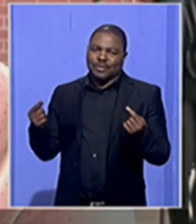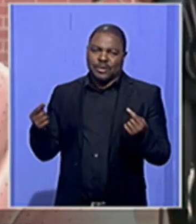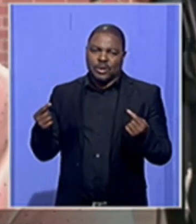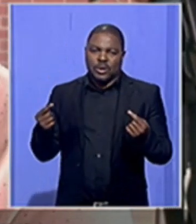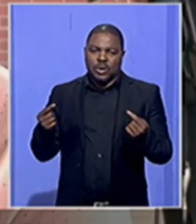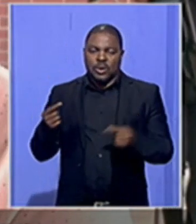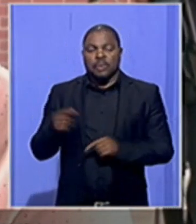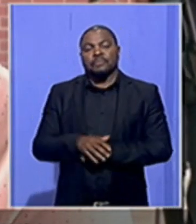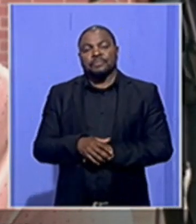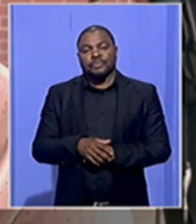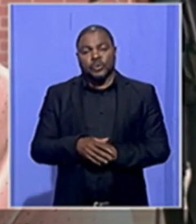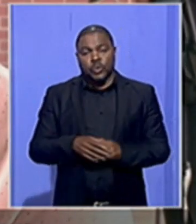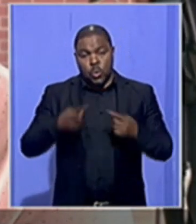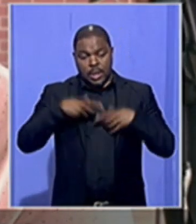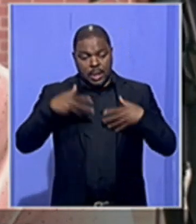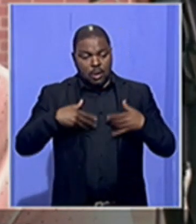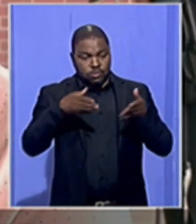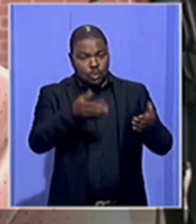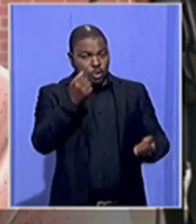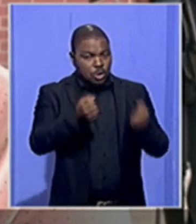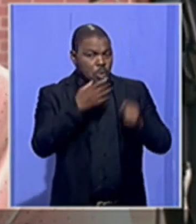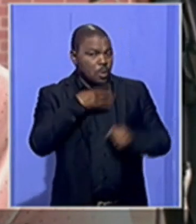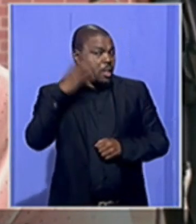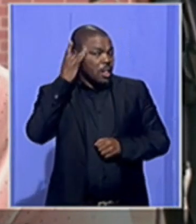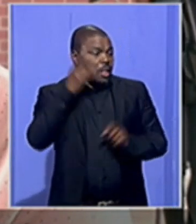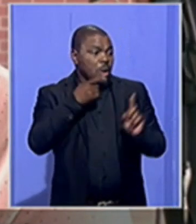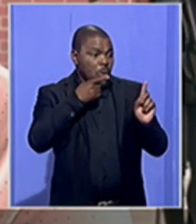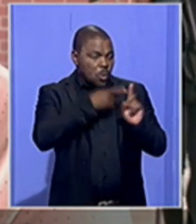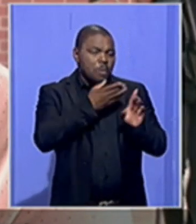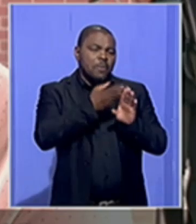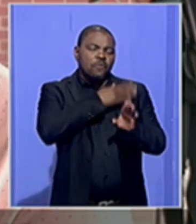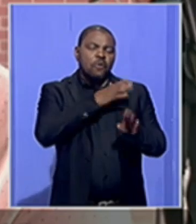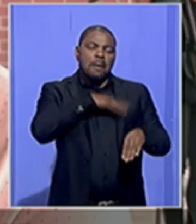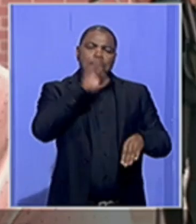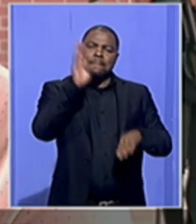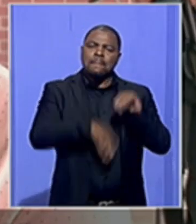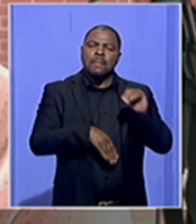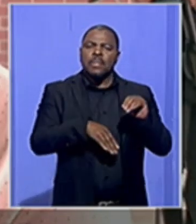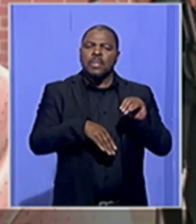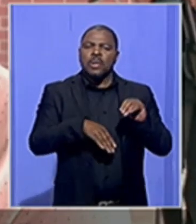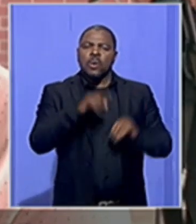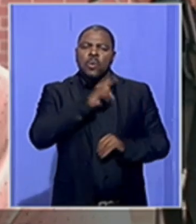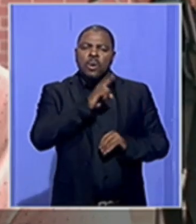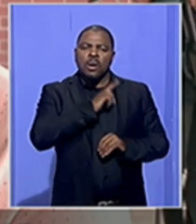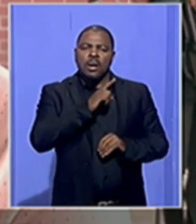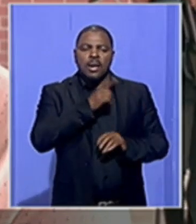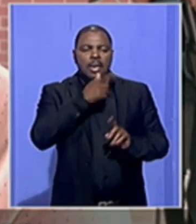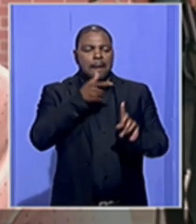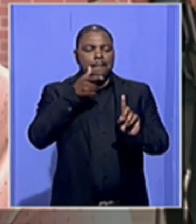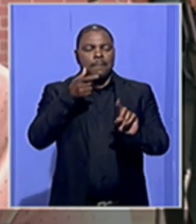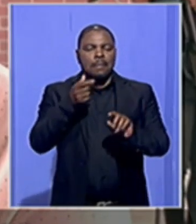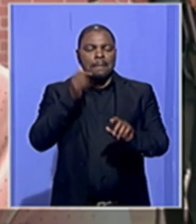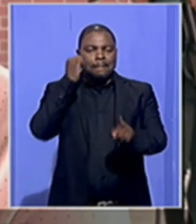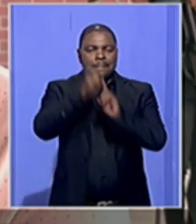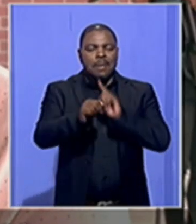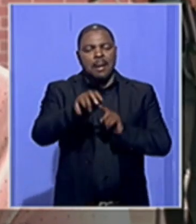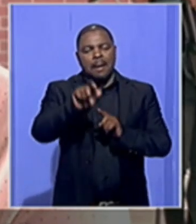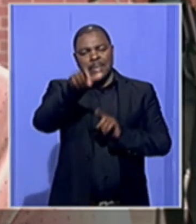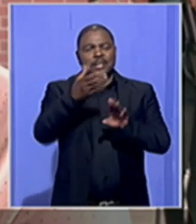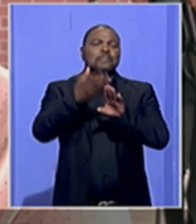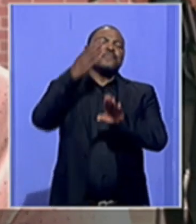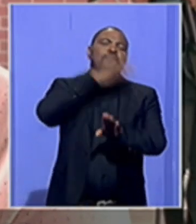court and we also heard that he was sentenced for a murder case, of which